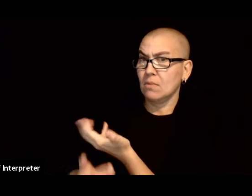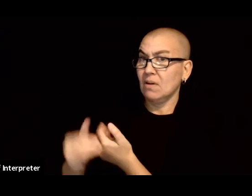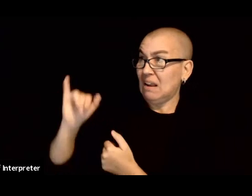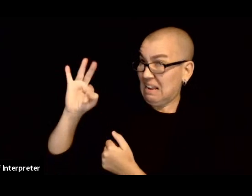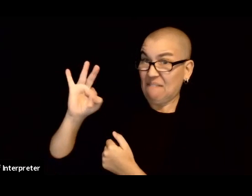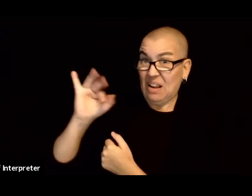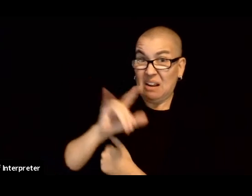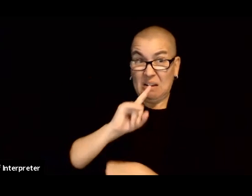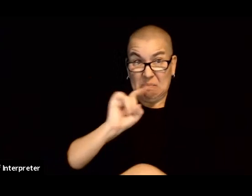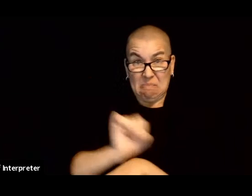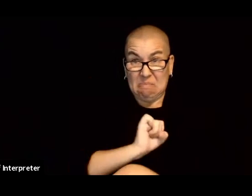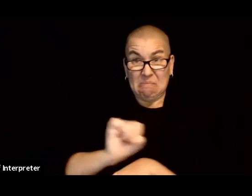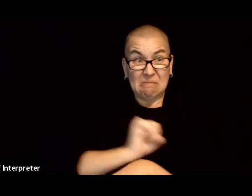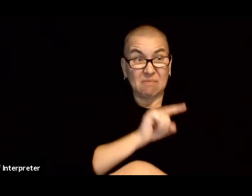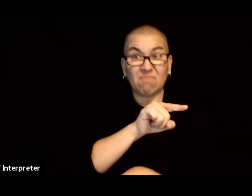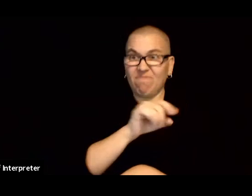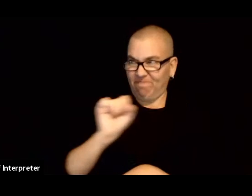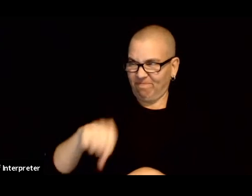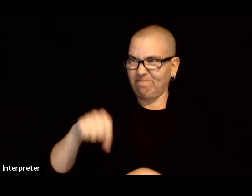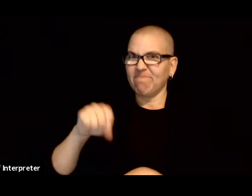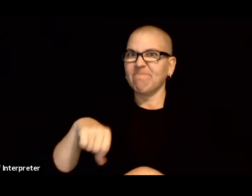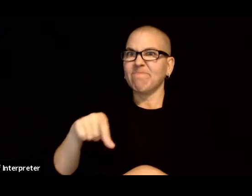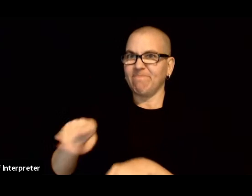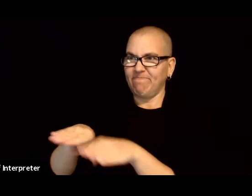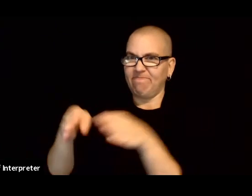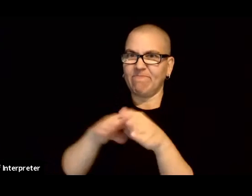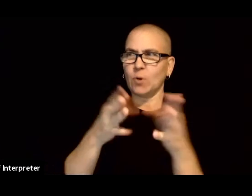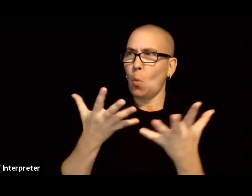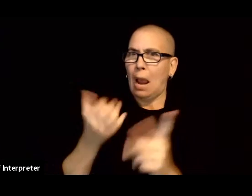on cases and deaths?